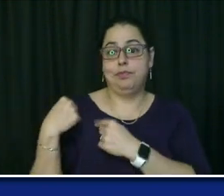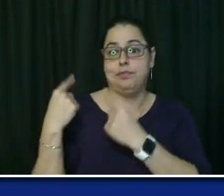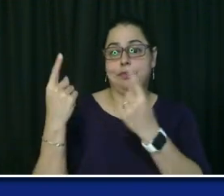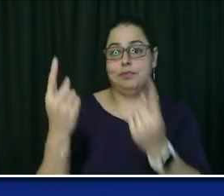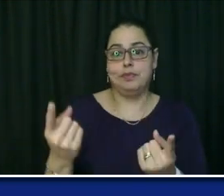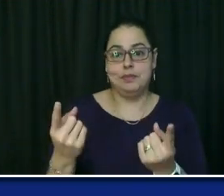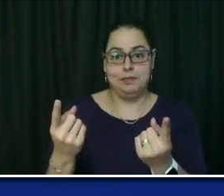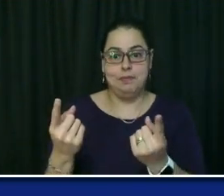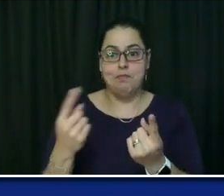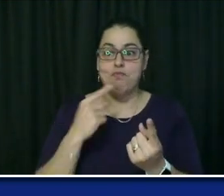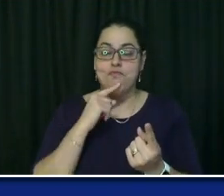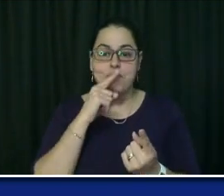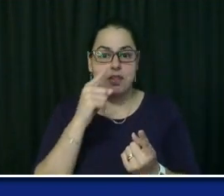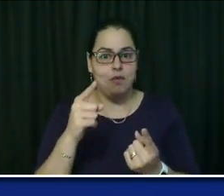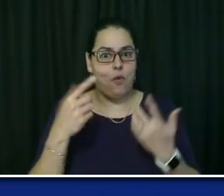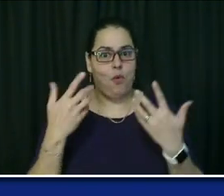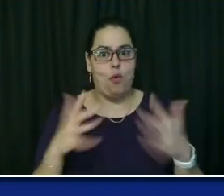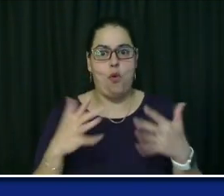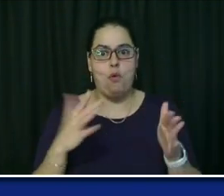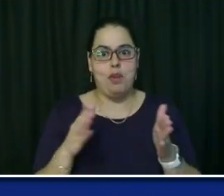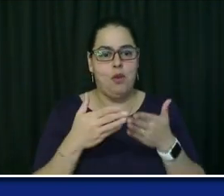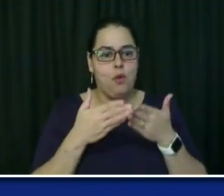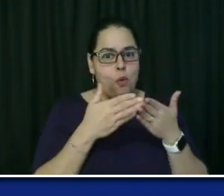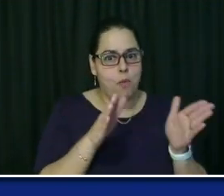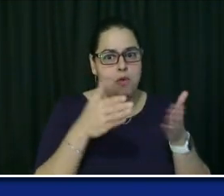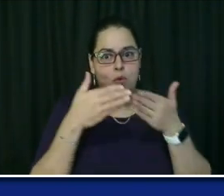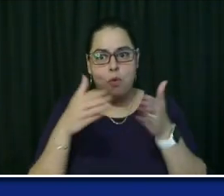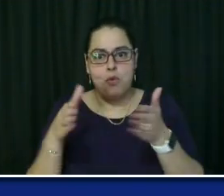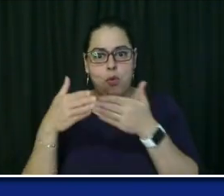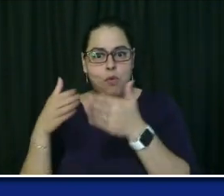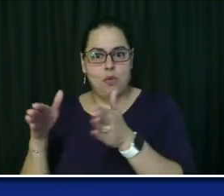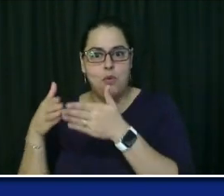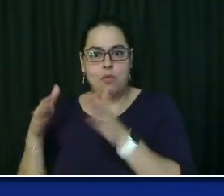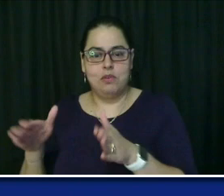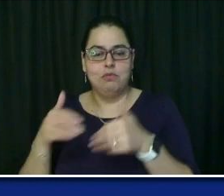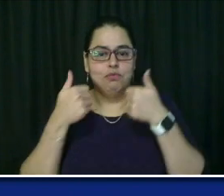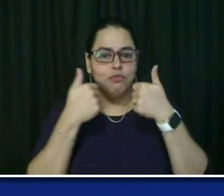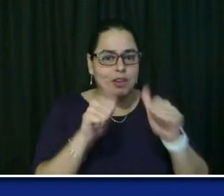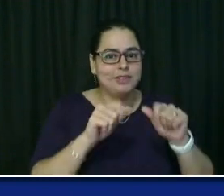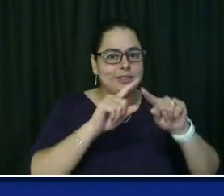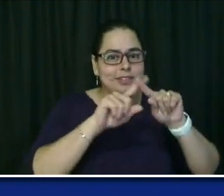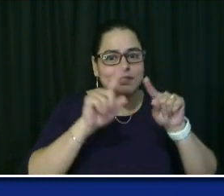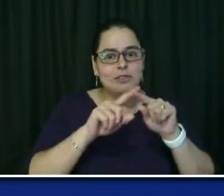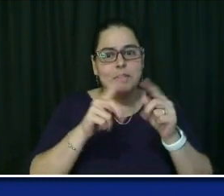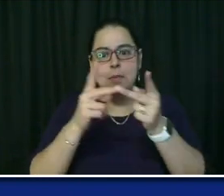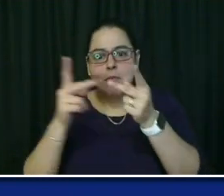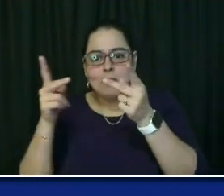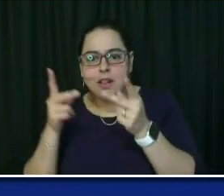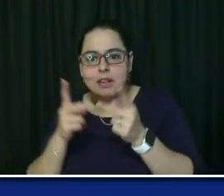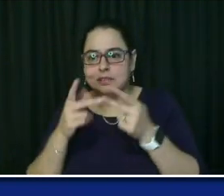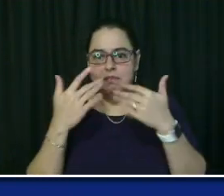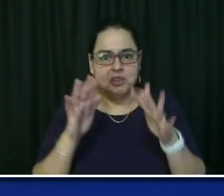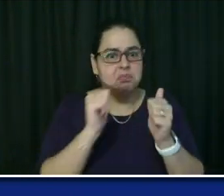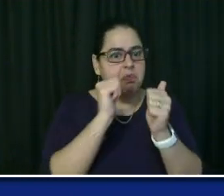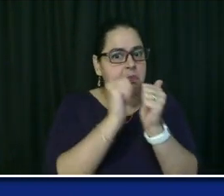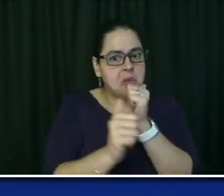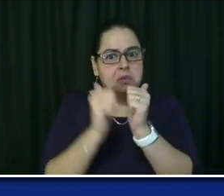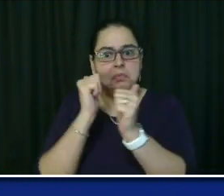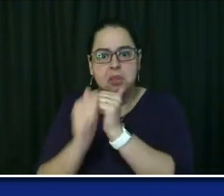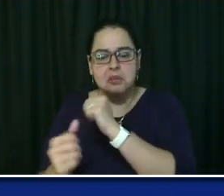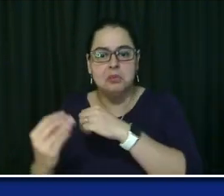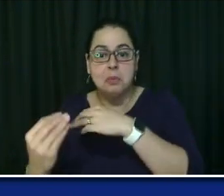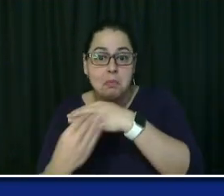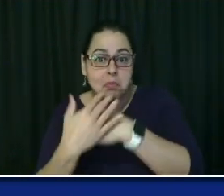travel, the 4th of July weekend, the Labor Day weekend, all of those crucibles we have now passed through. and we still, in Westchester County and in New York in